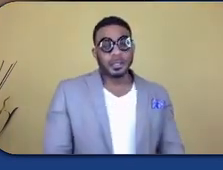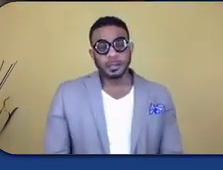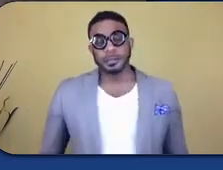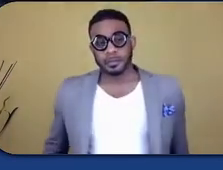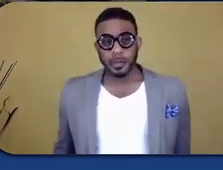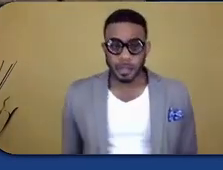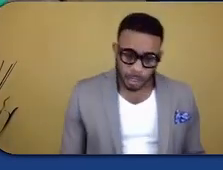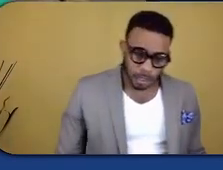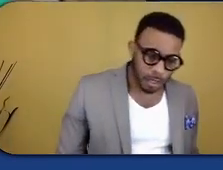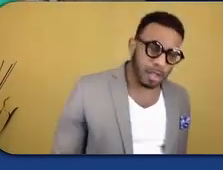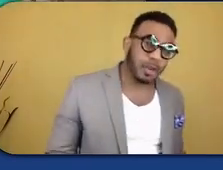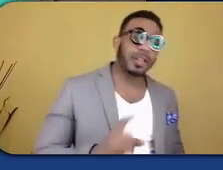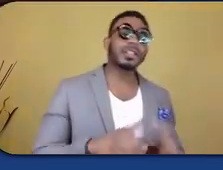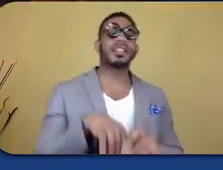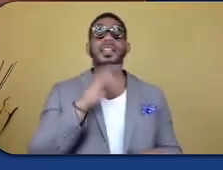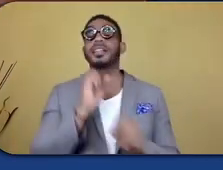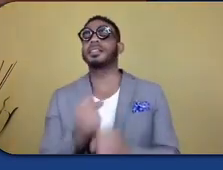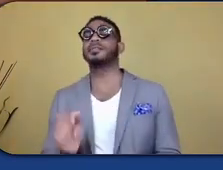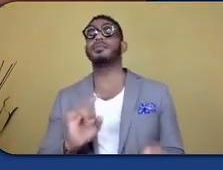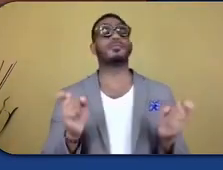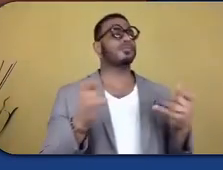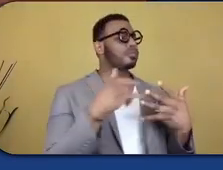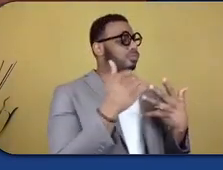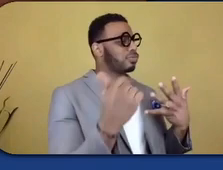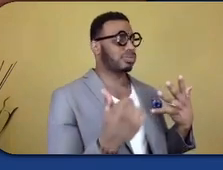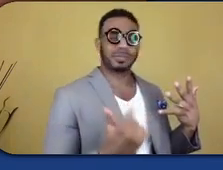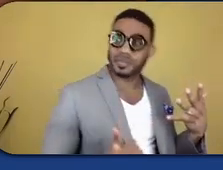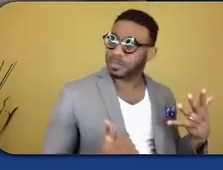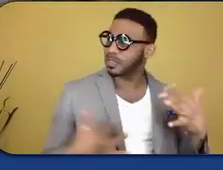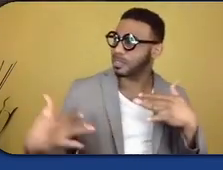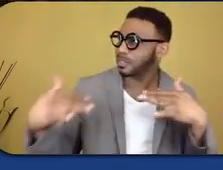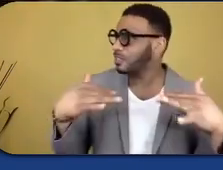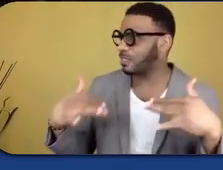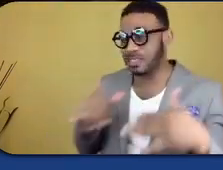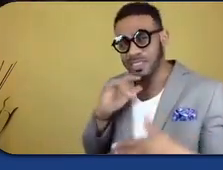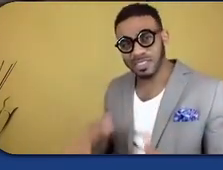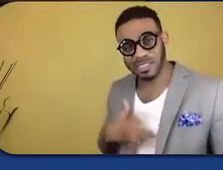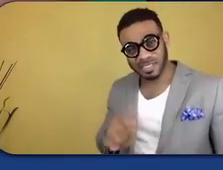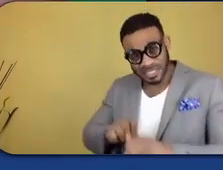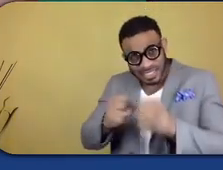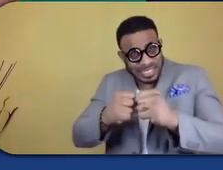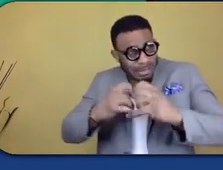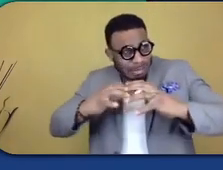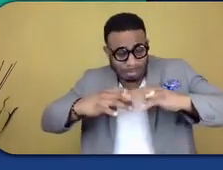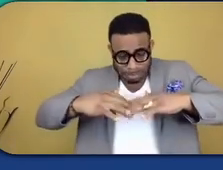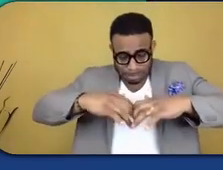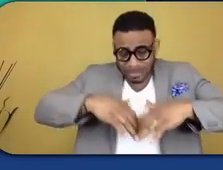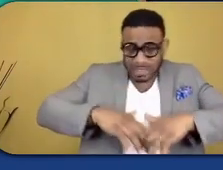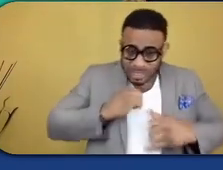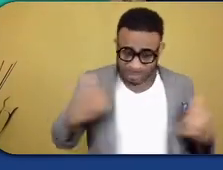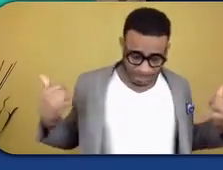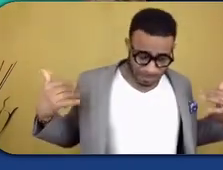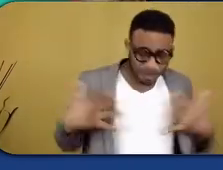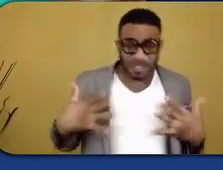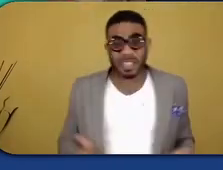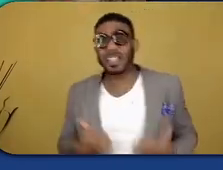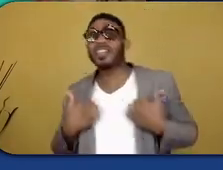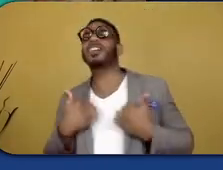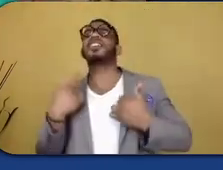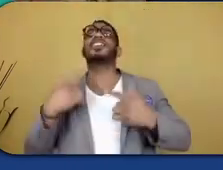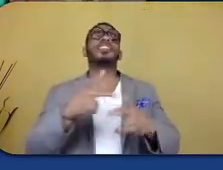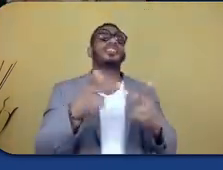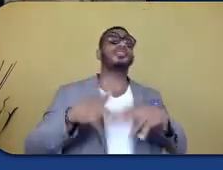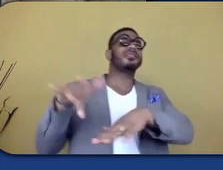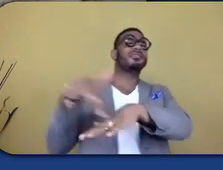mind changes, that mean life changes. In this new age, I feel the ice breaking. I'm not afraid of even dark places. It's